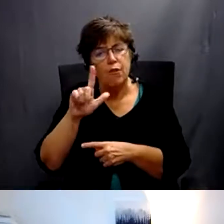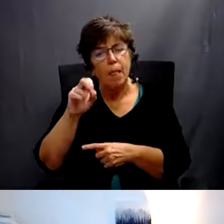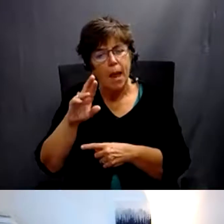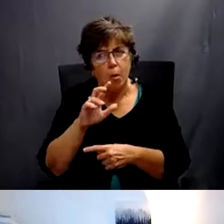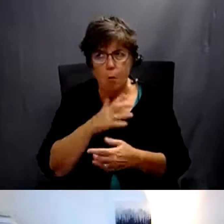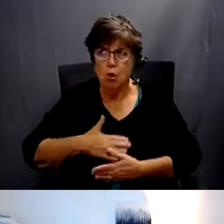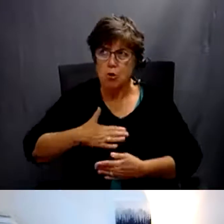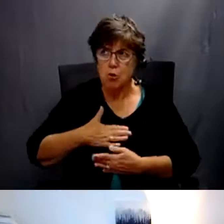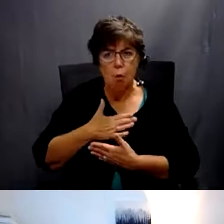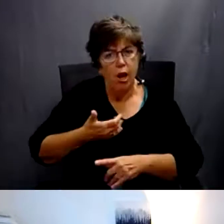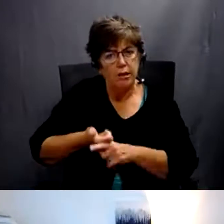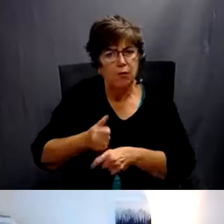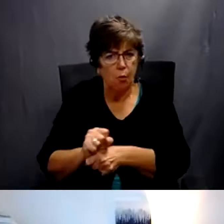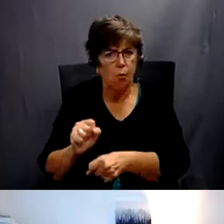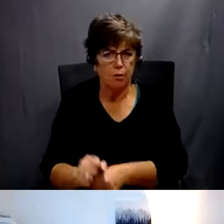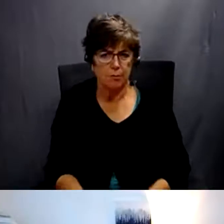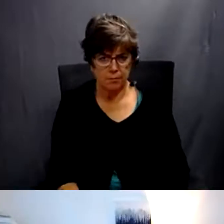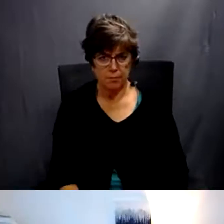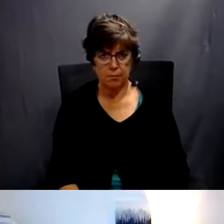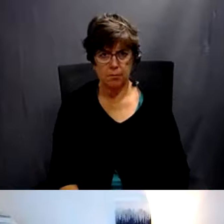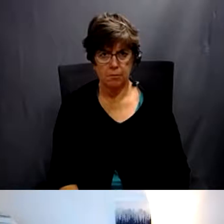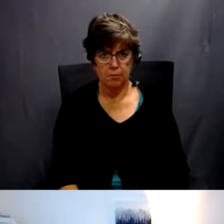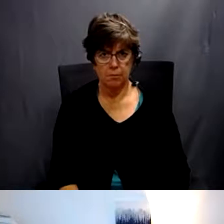Tara, do you want to say any more on that?